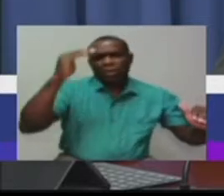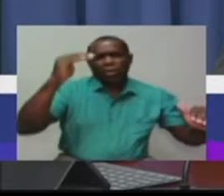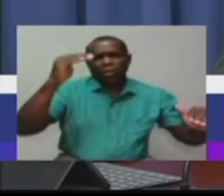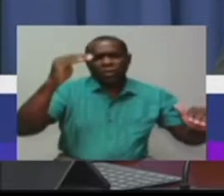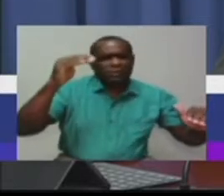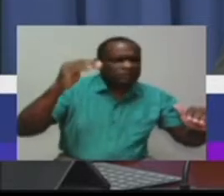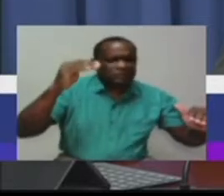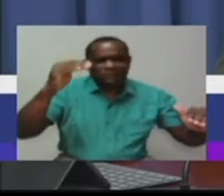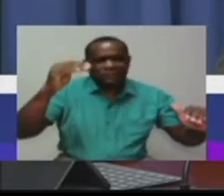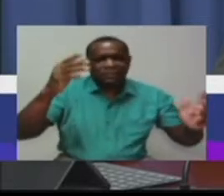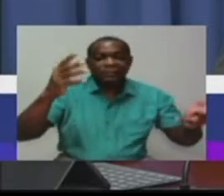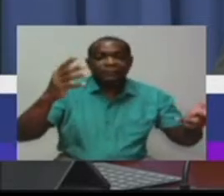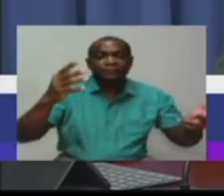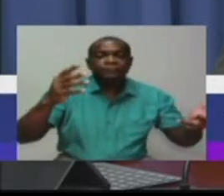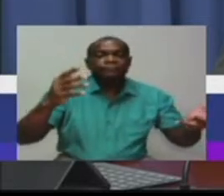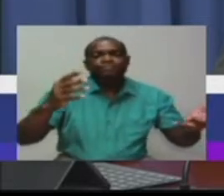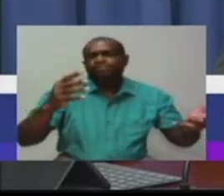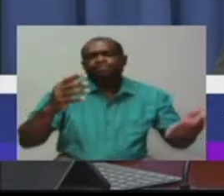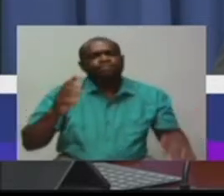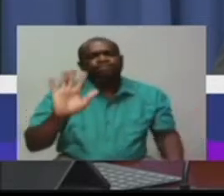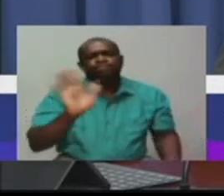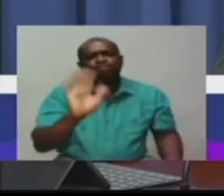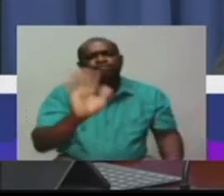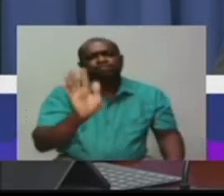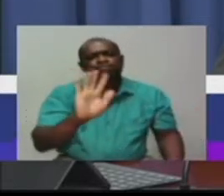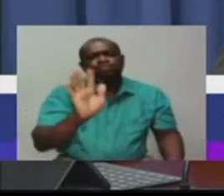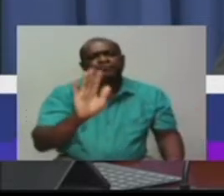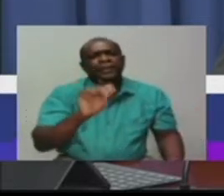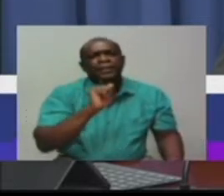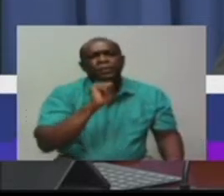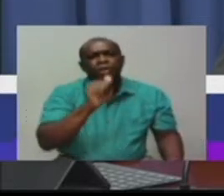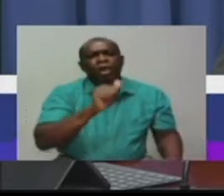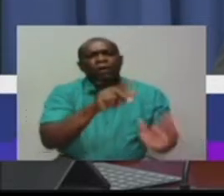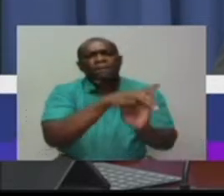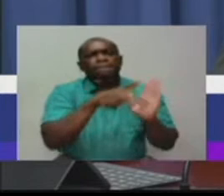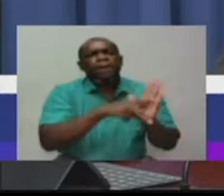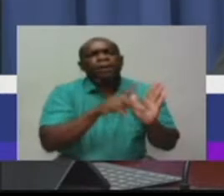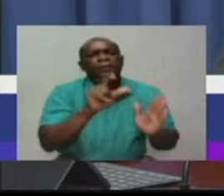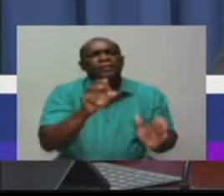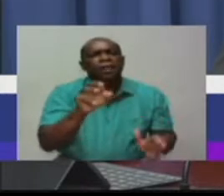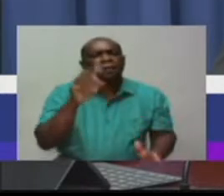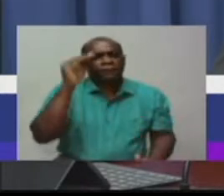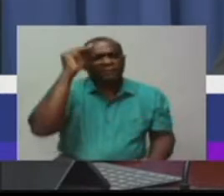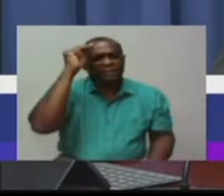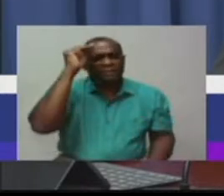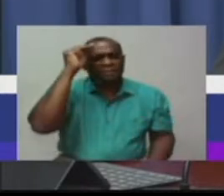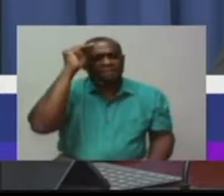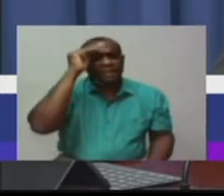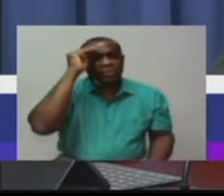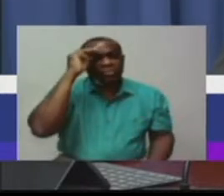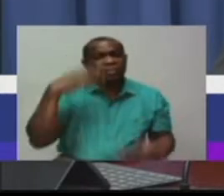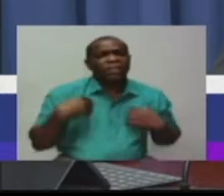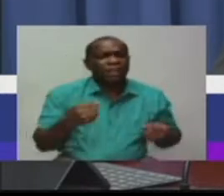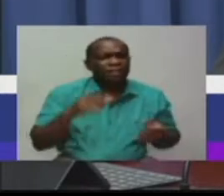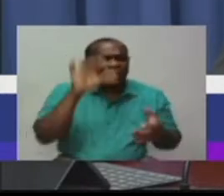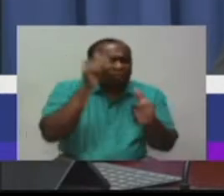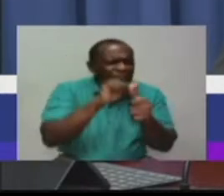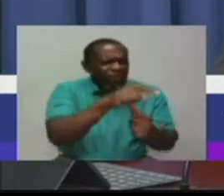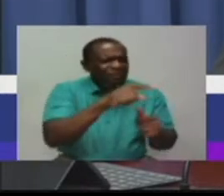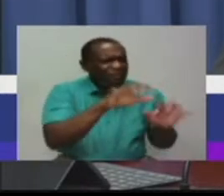policy of the Ministry of Health to protect the remember, these are families that are going through